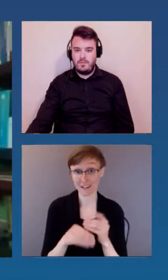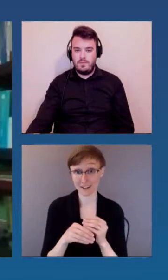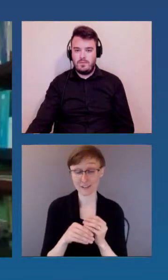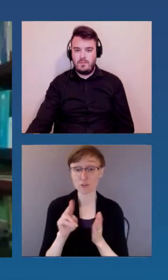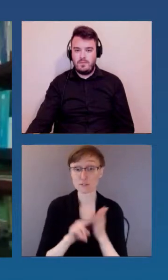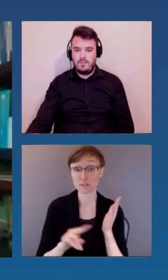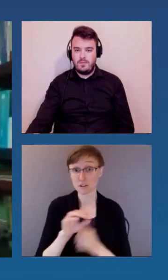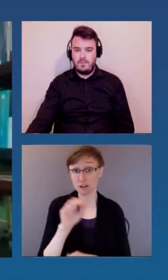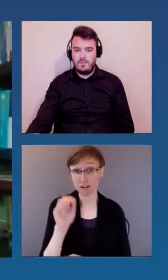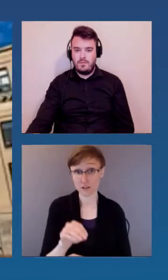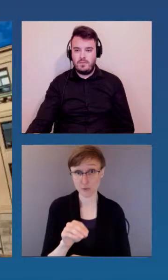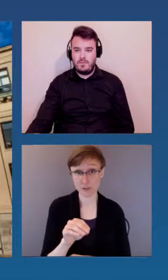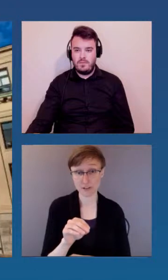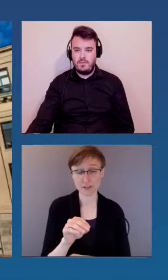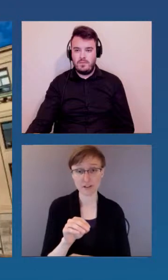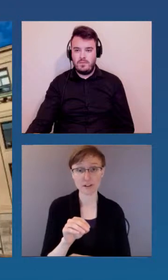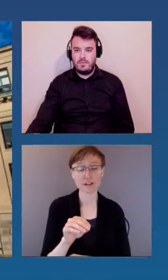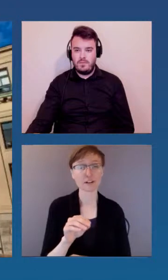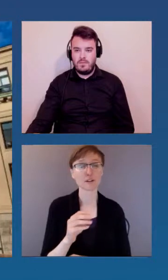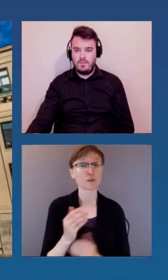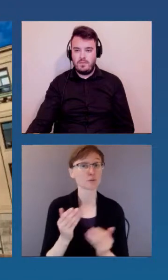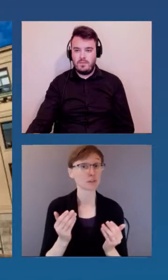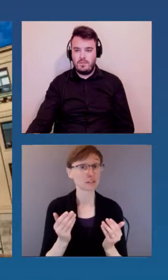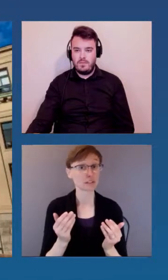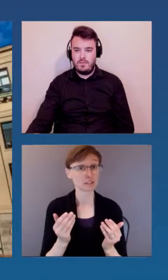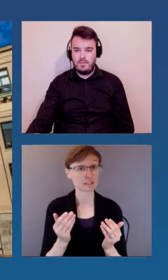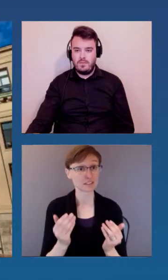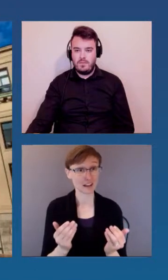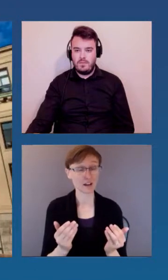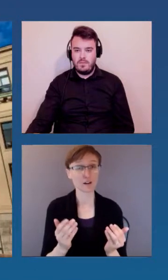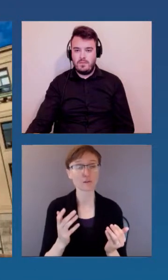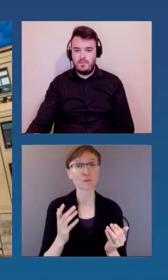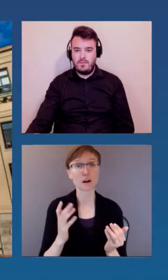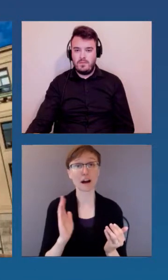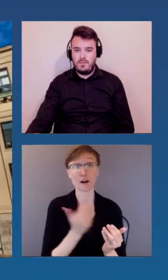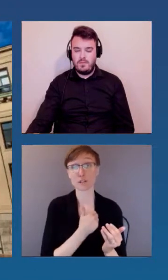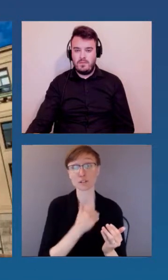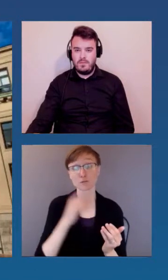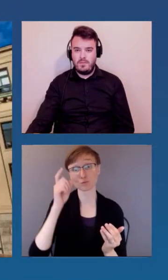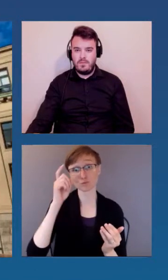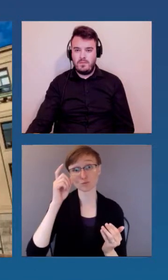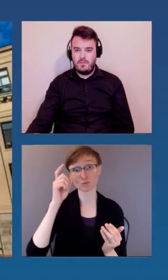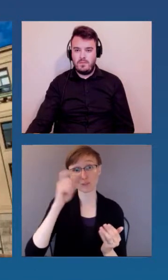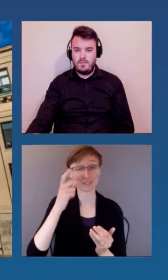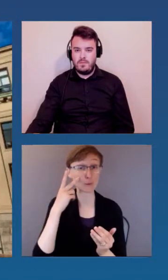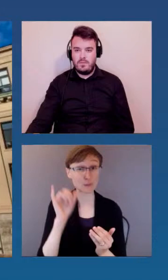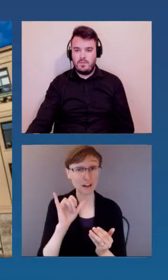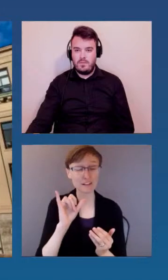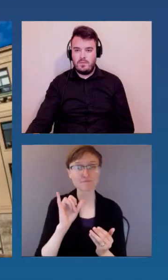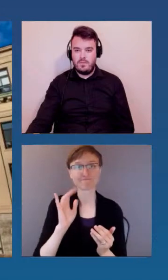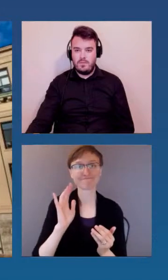decisions were taken from with Algonquin, we took them together so that there would be similar